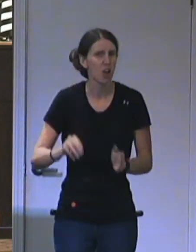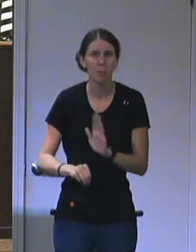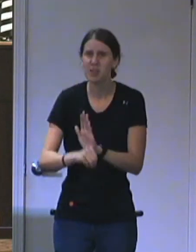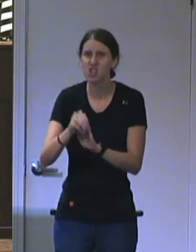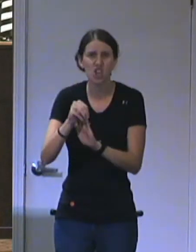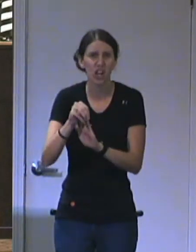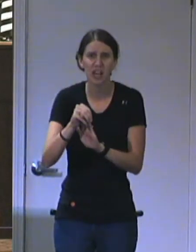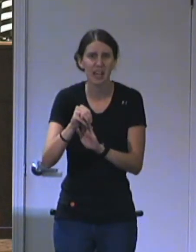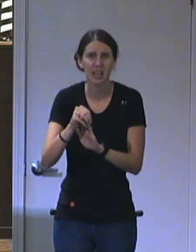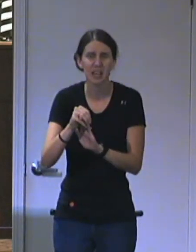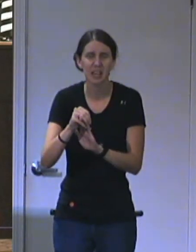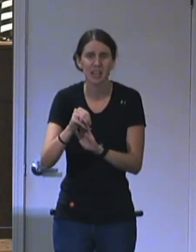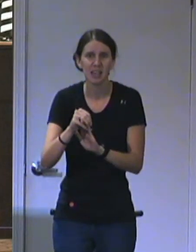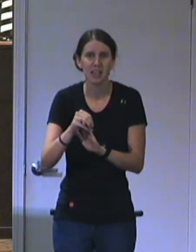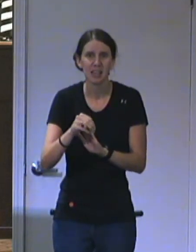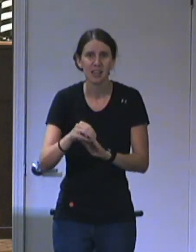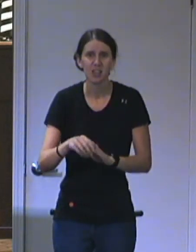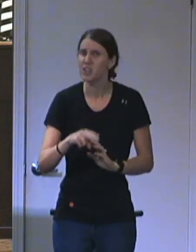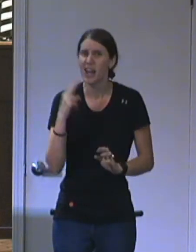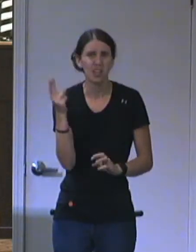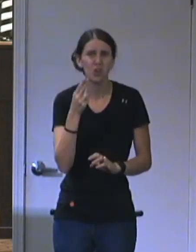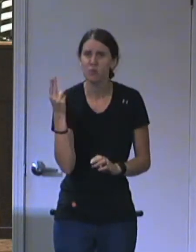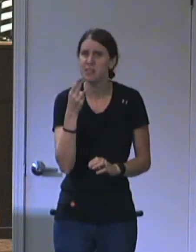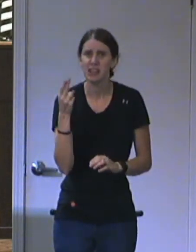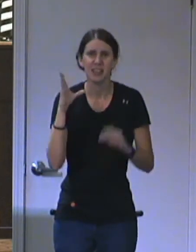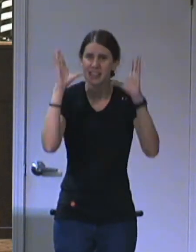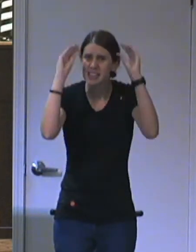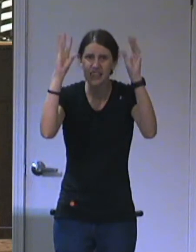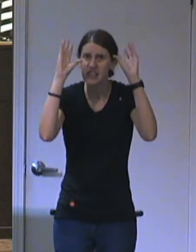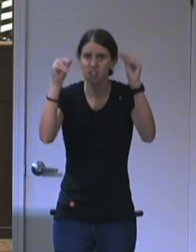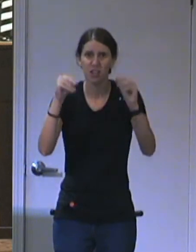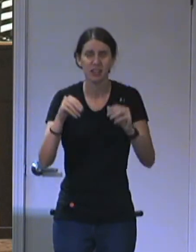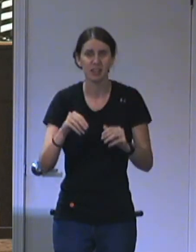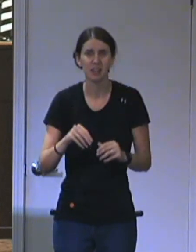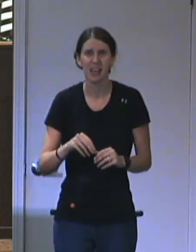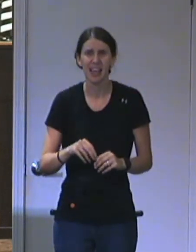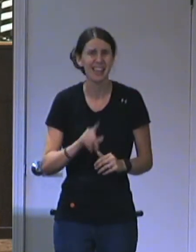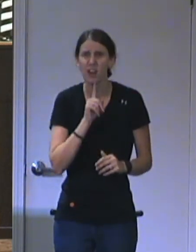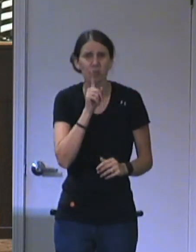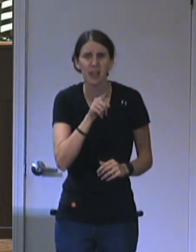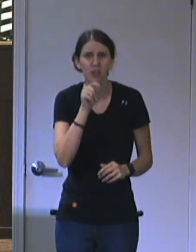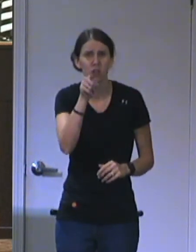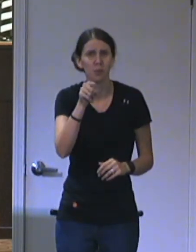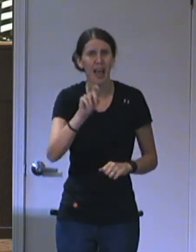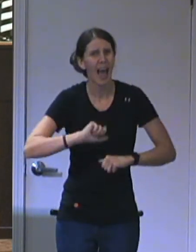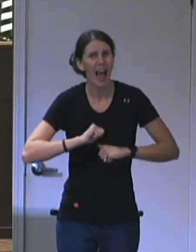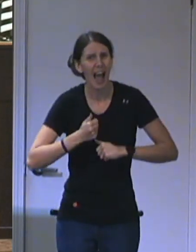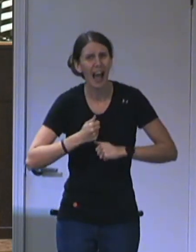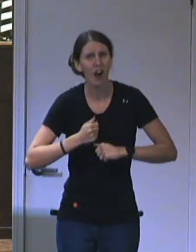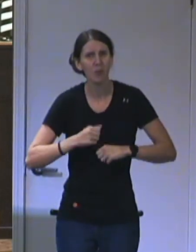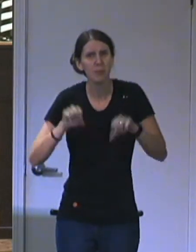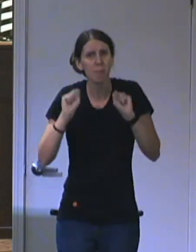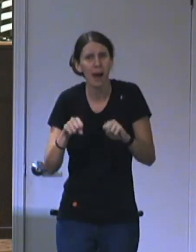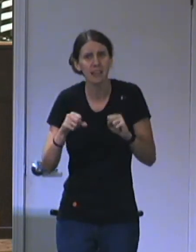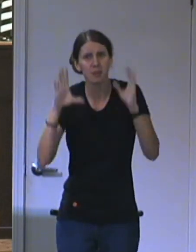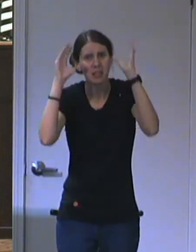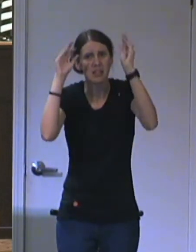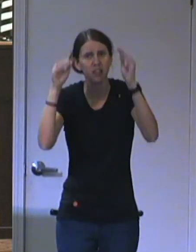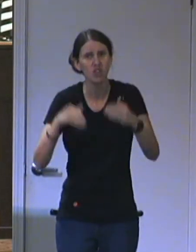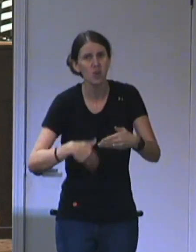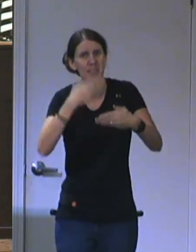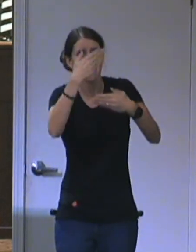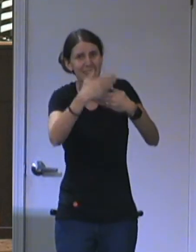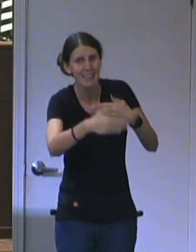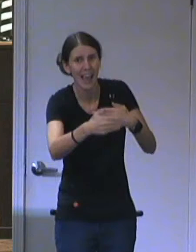repeat it, you're not applying it. It's not becoming real to you. And how can I teach you the next thing if you don't